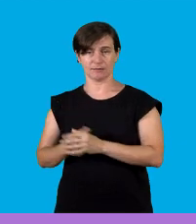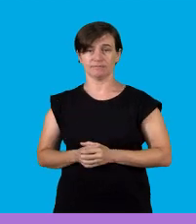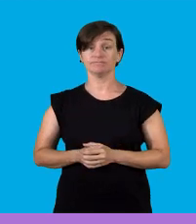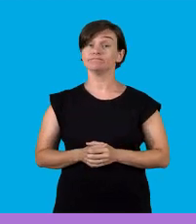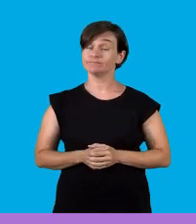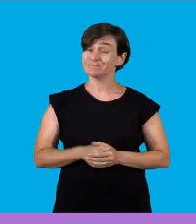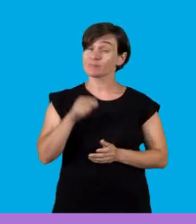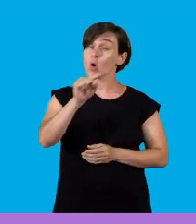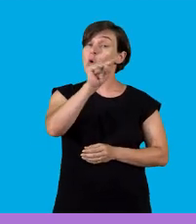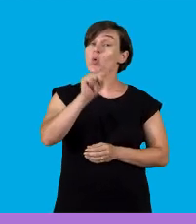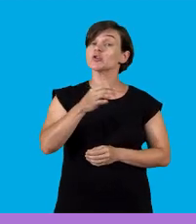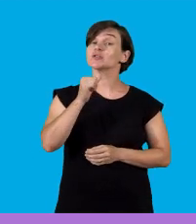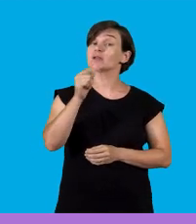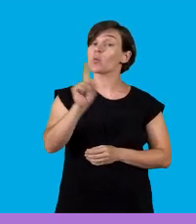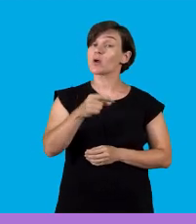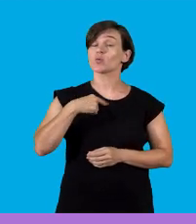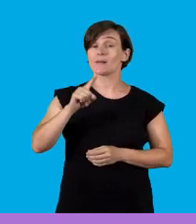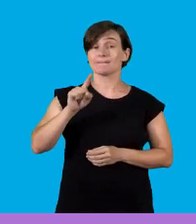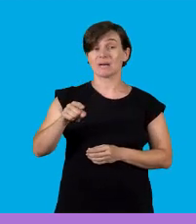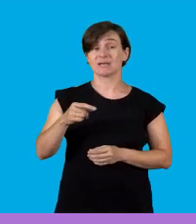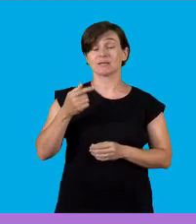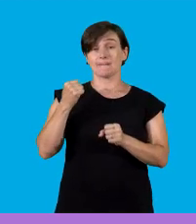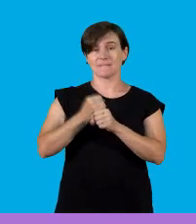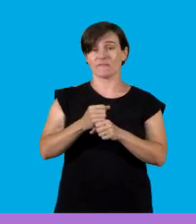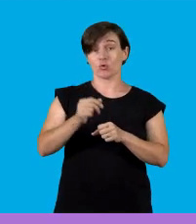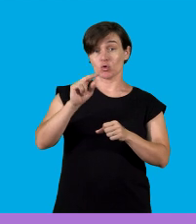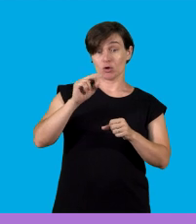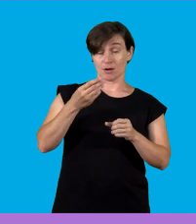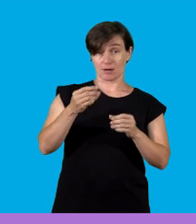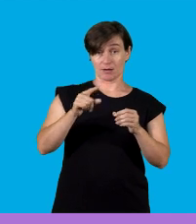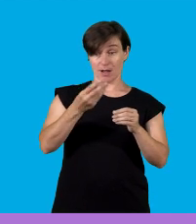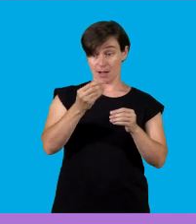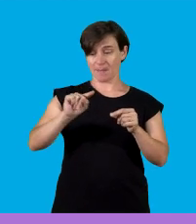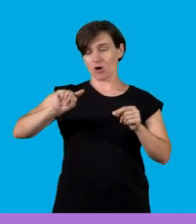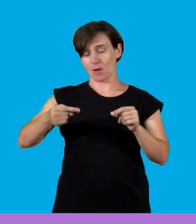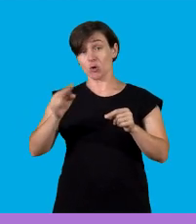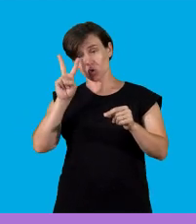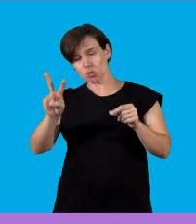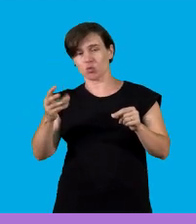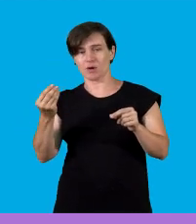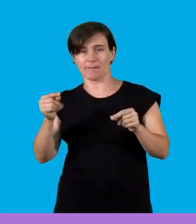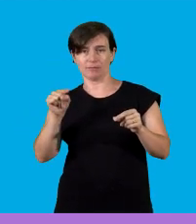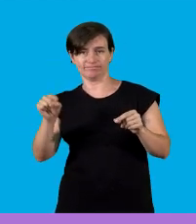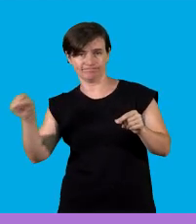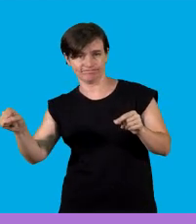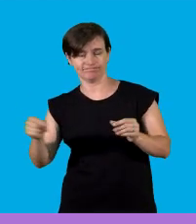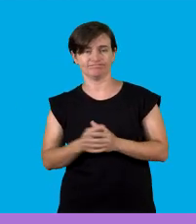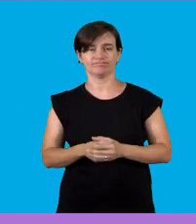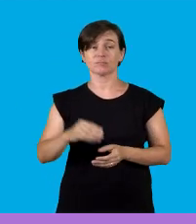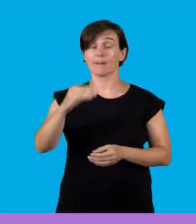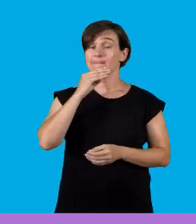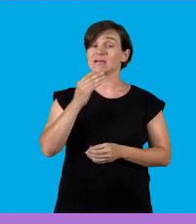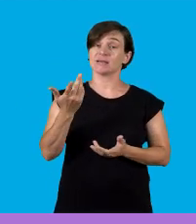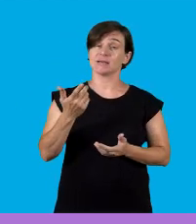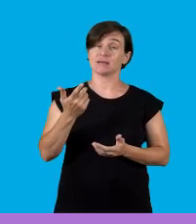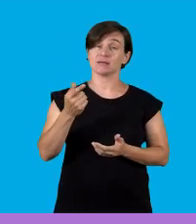612,8788. But remember, the question stated we must round off to 2 decimal places, right? There we see 2 decimal places. So